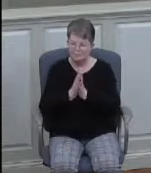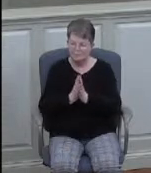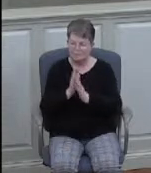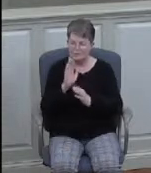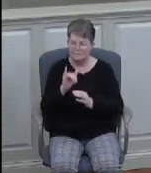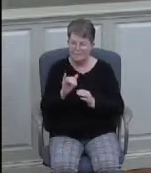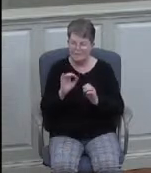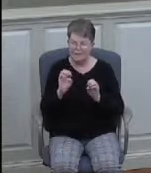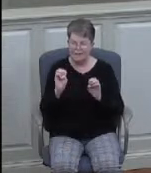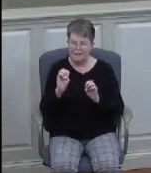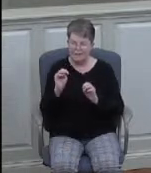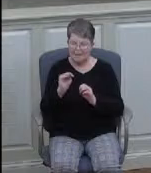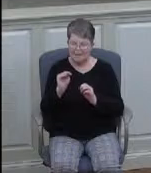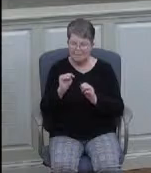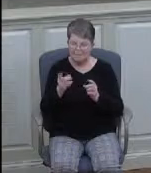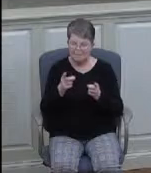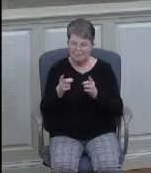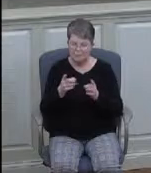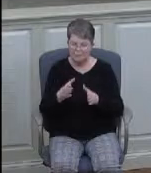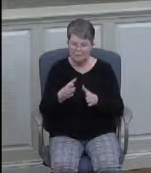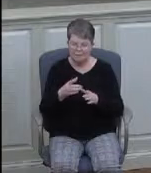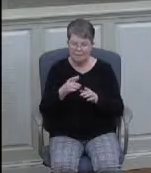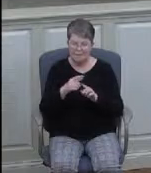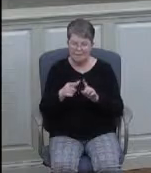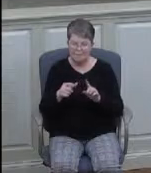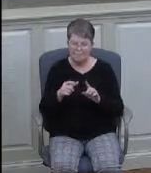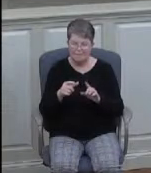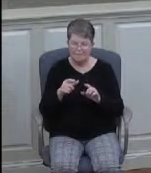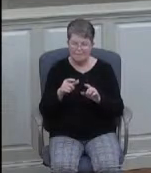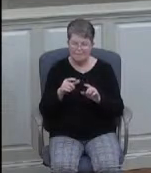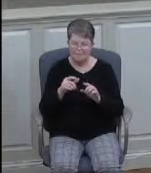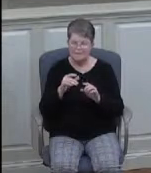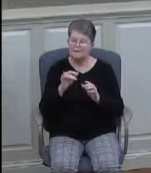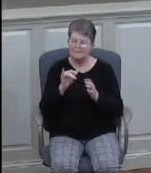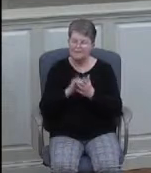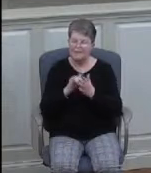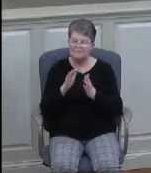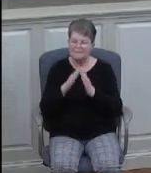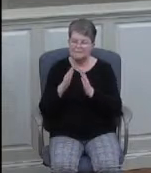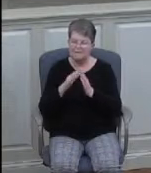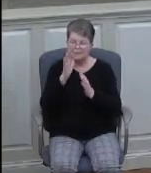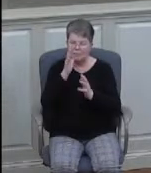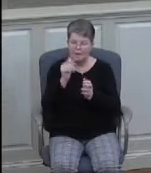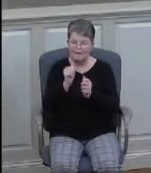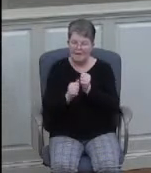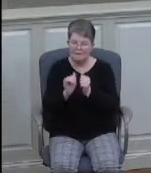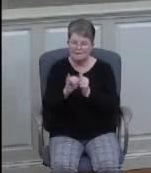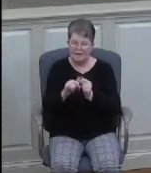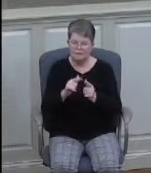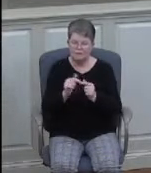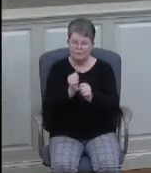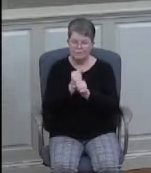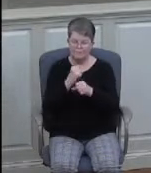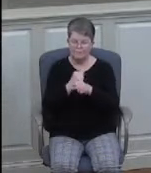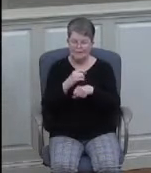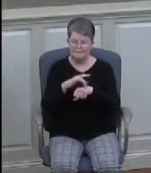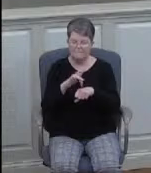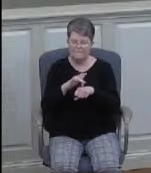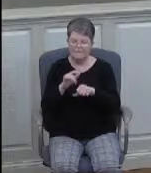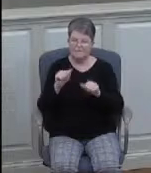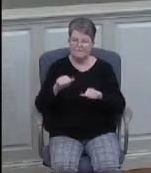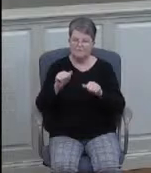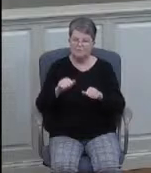the emergency management director that the city pass such a designation so as to make available potential funds